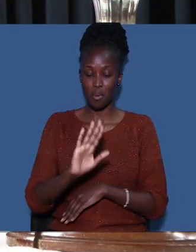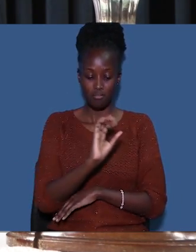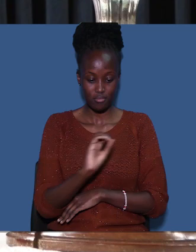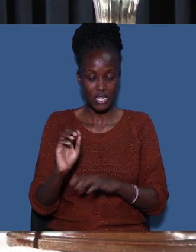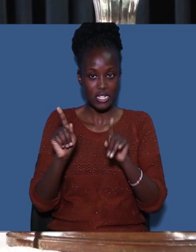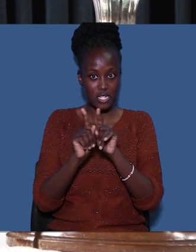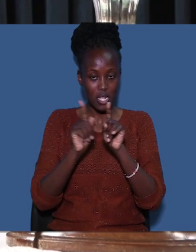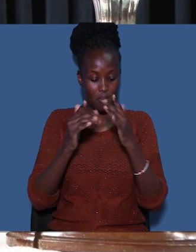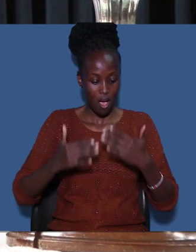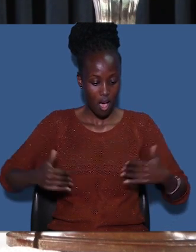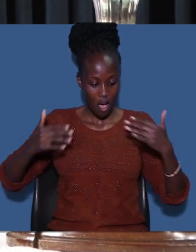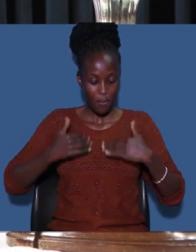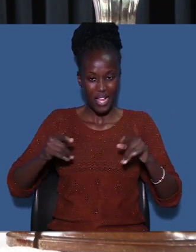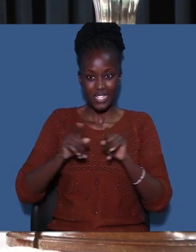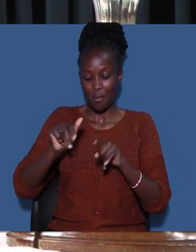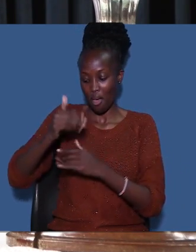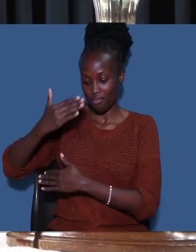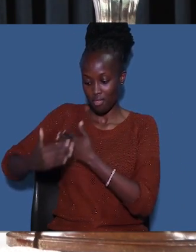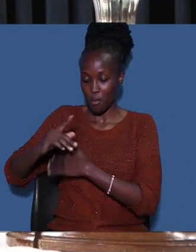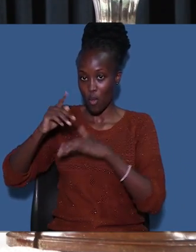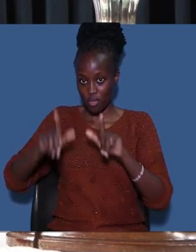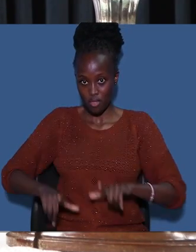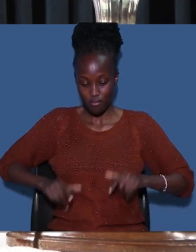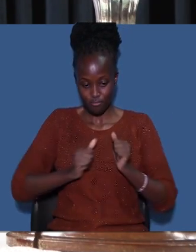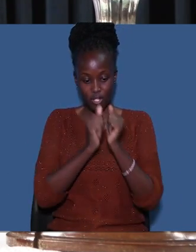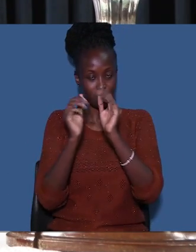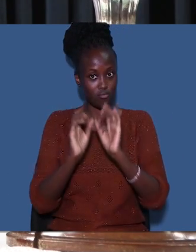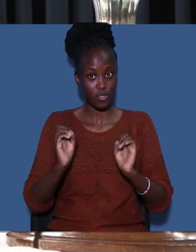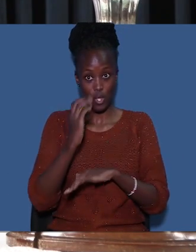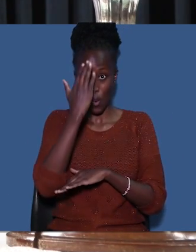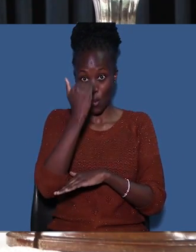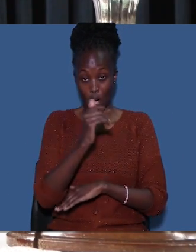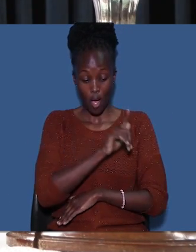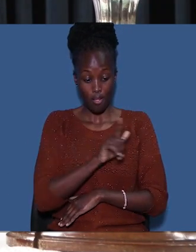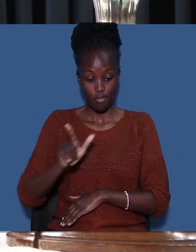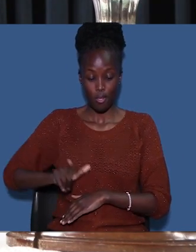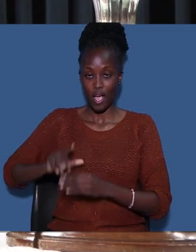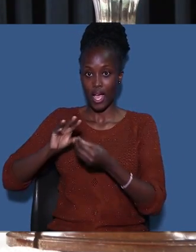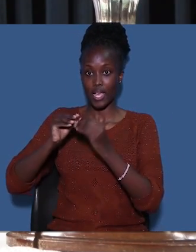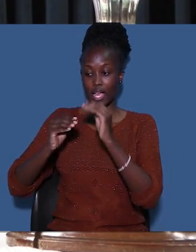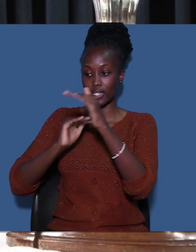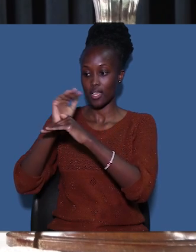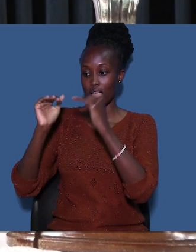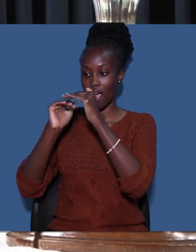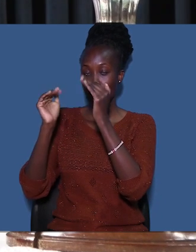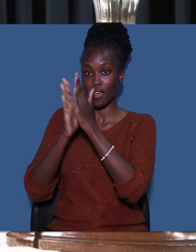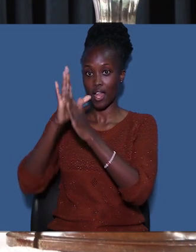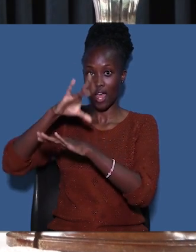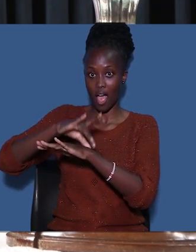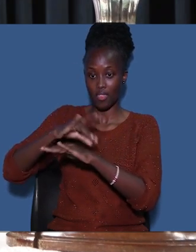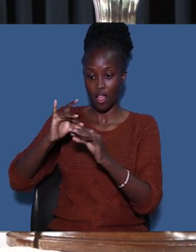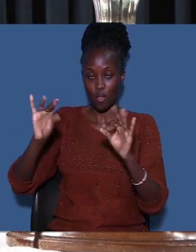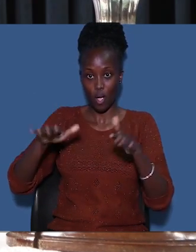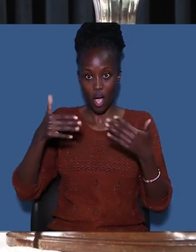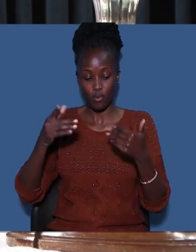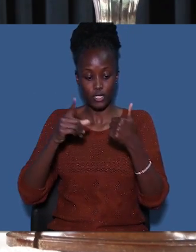any foreigner residing in towns. For in the 6 days the Lord made the heavens and the earth, the sea, and all that is